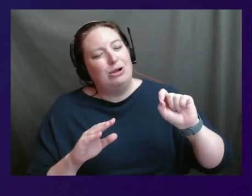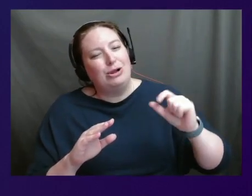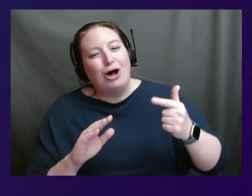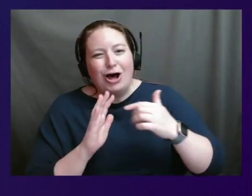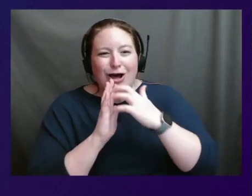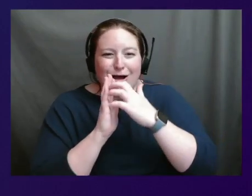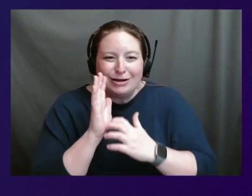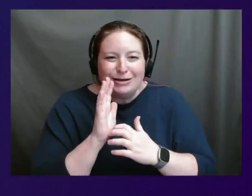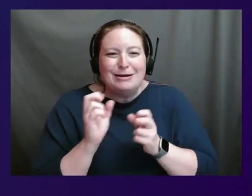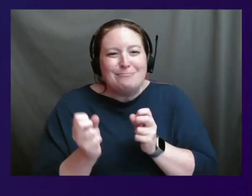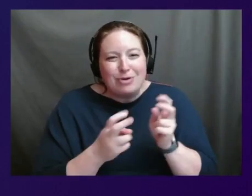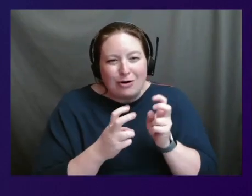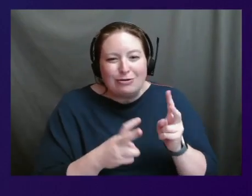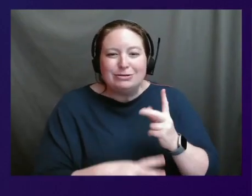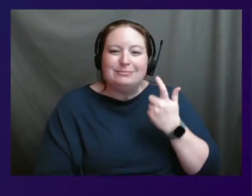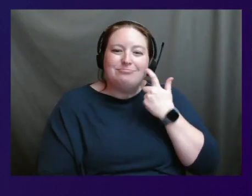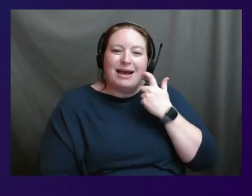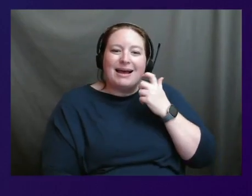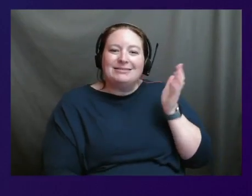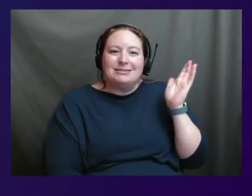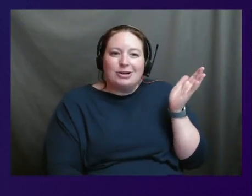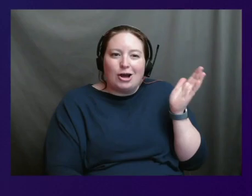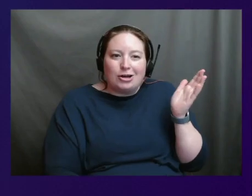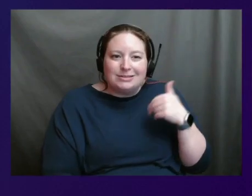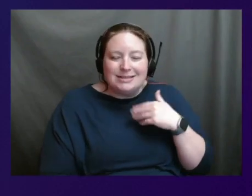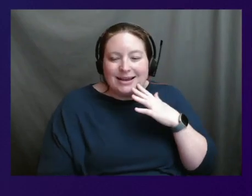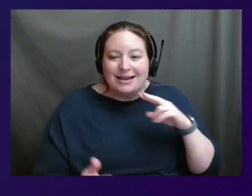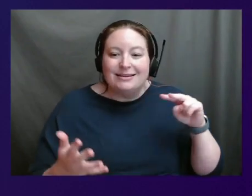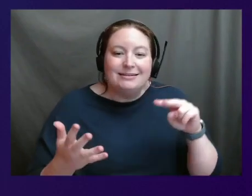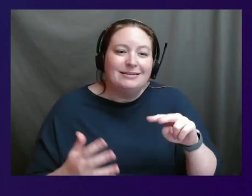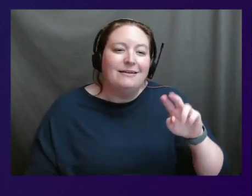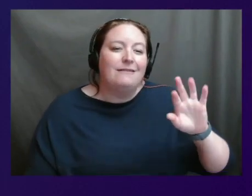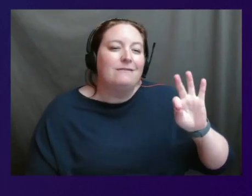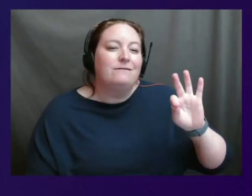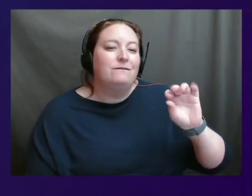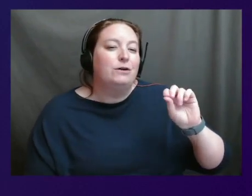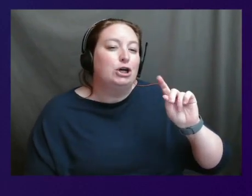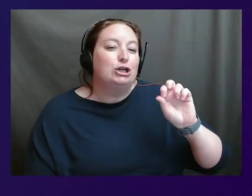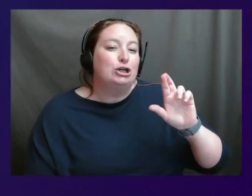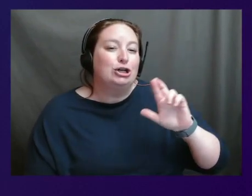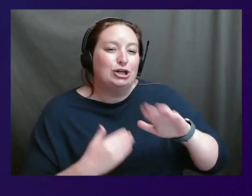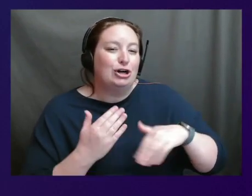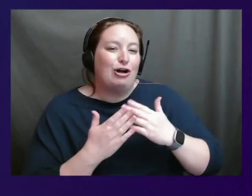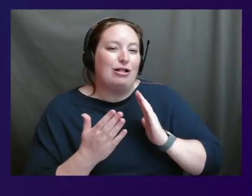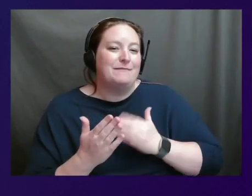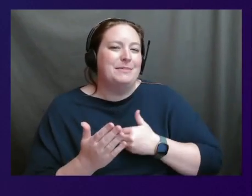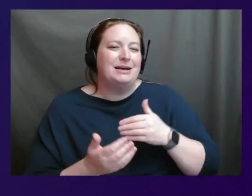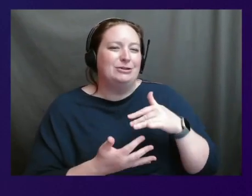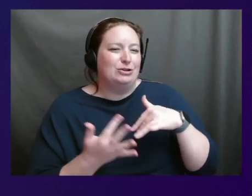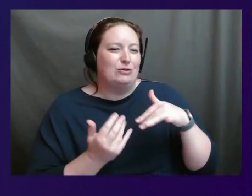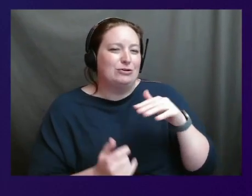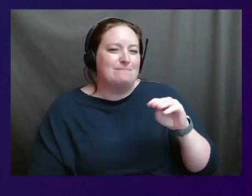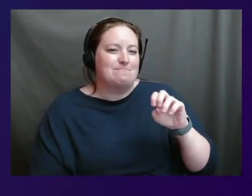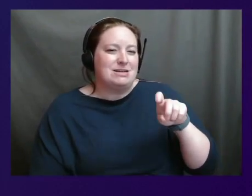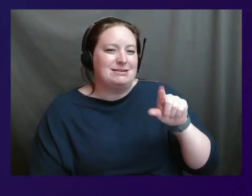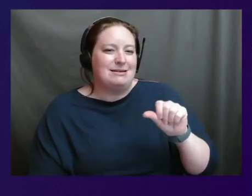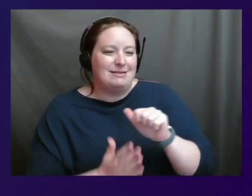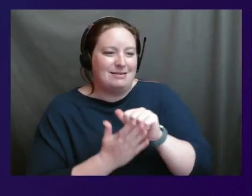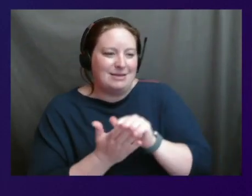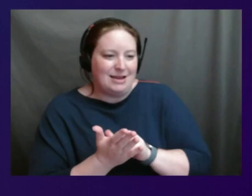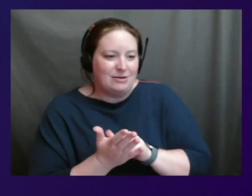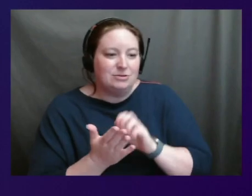to the footer, you'll see all of my social media accounts. So definitely feel free to reach out there. Would love to